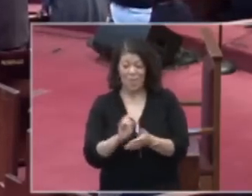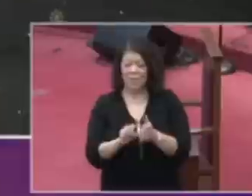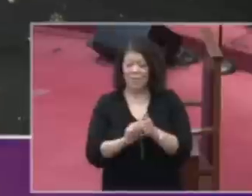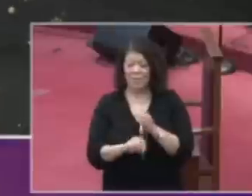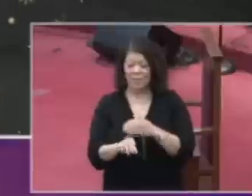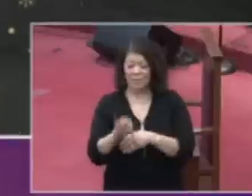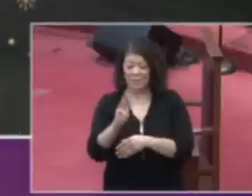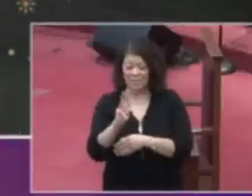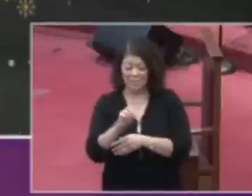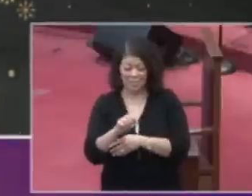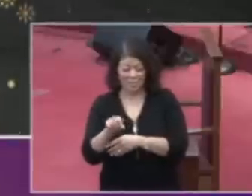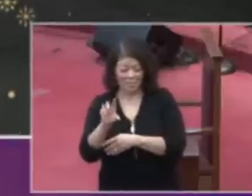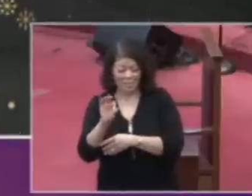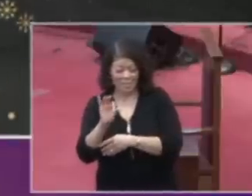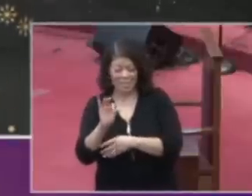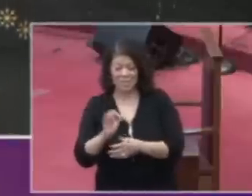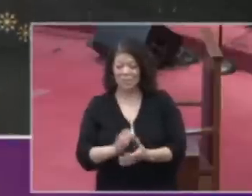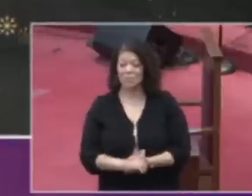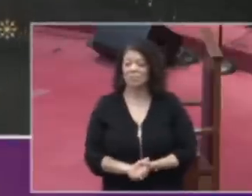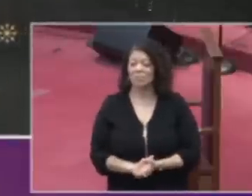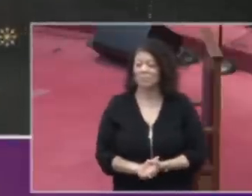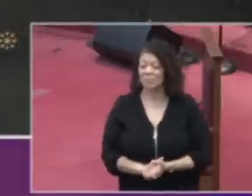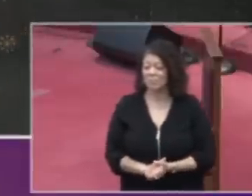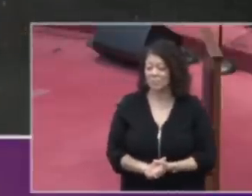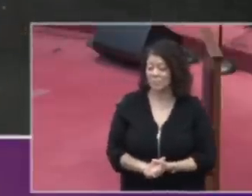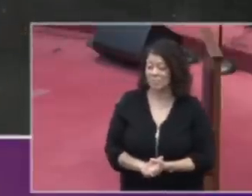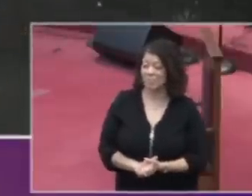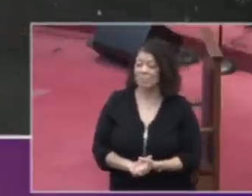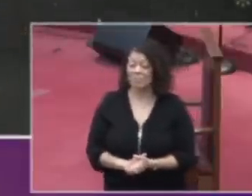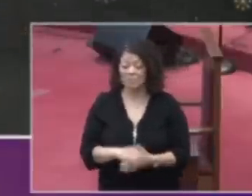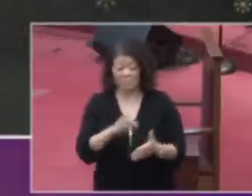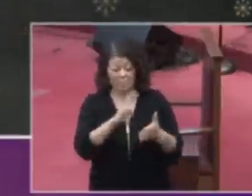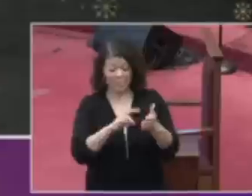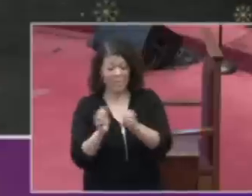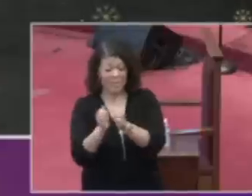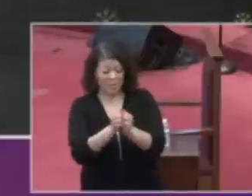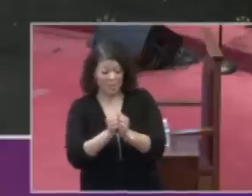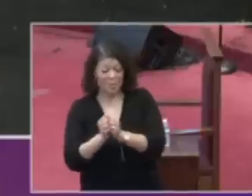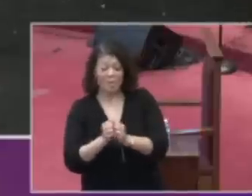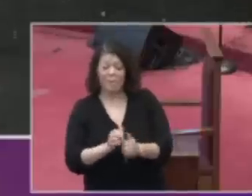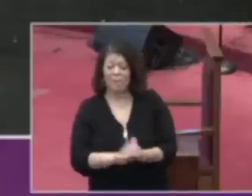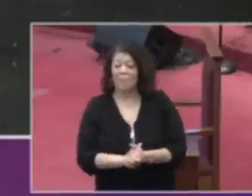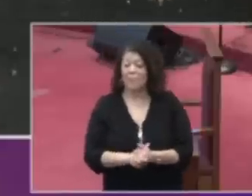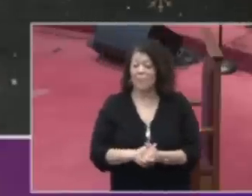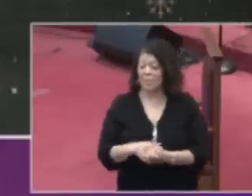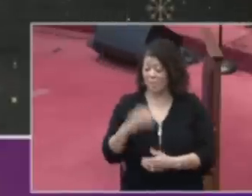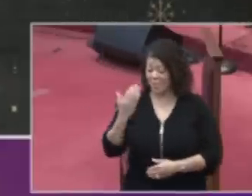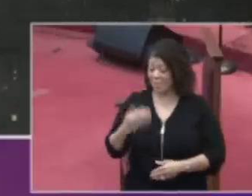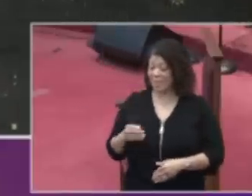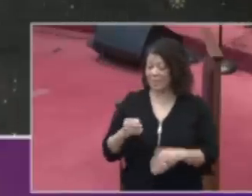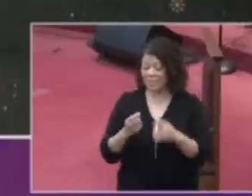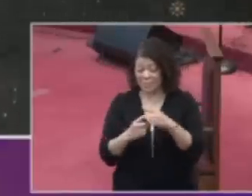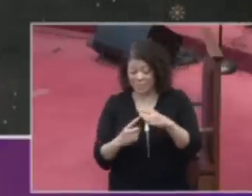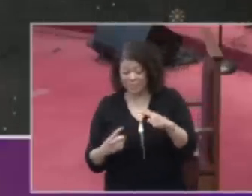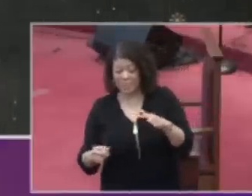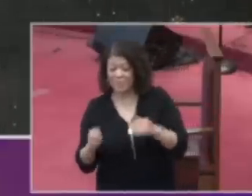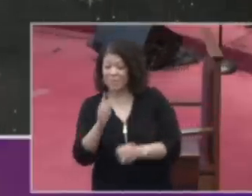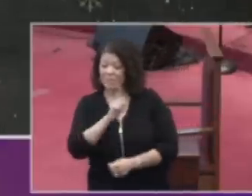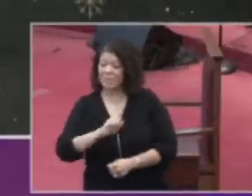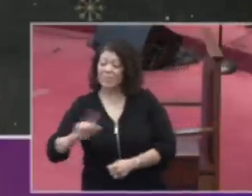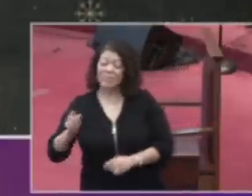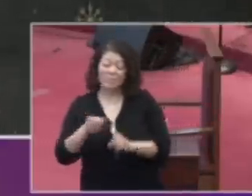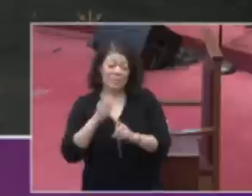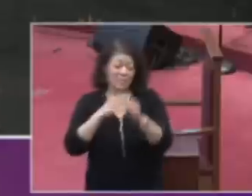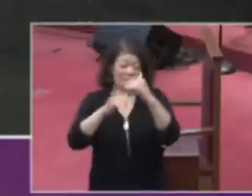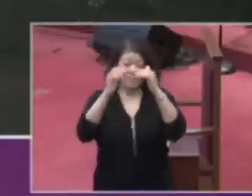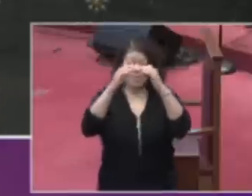verses 16 through 19. Let us read together. He reached down from on high and took hold of